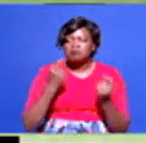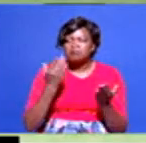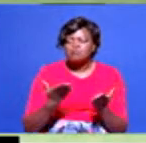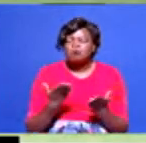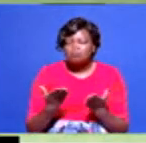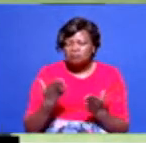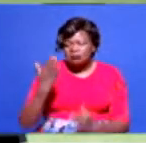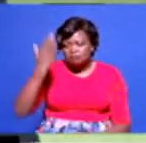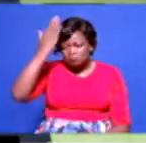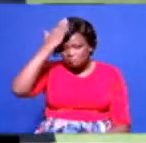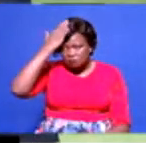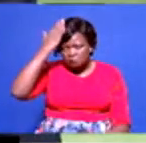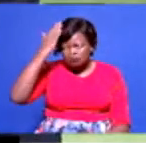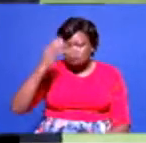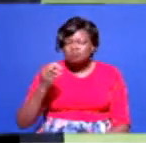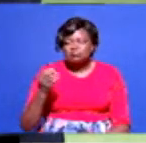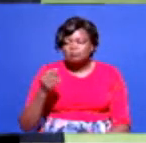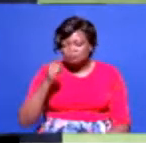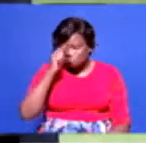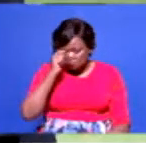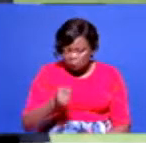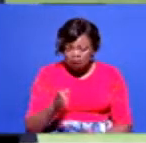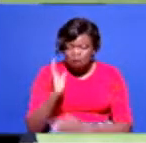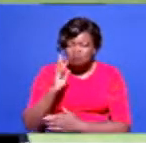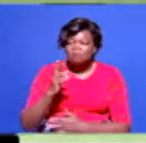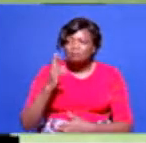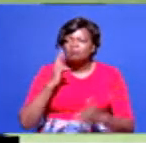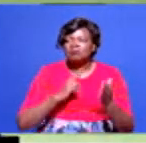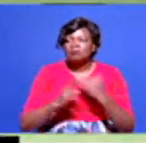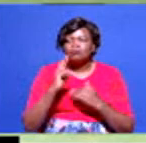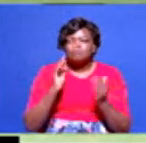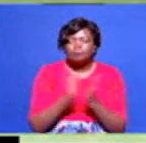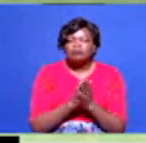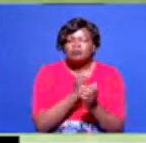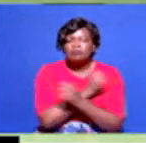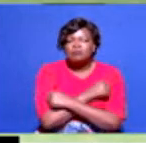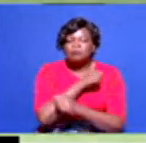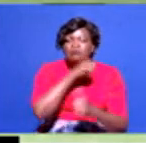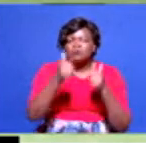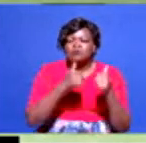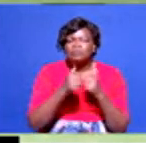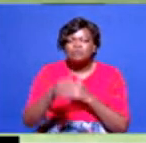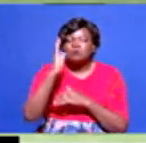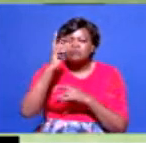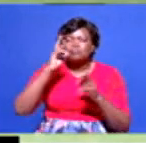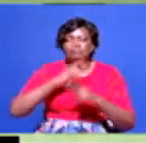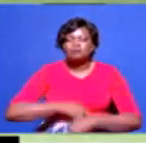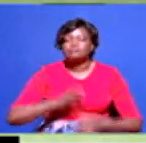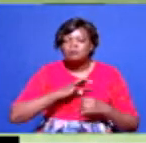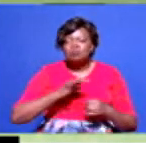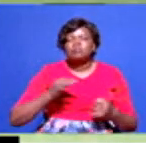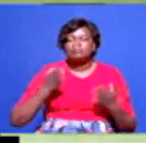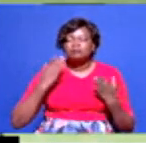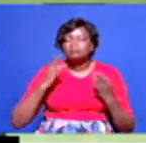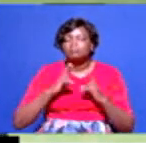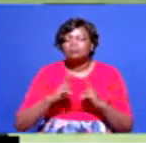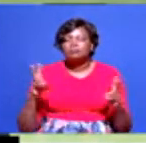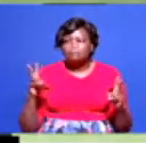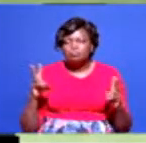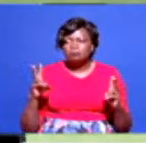humility, fear of God, respect and love for others. May God rest his soul in eternal